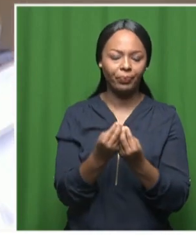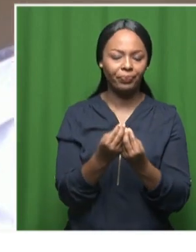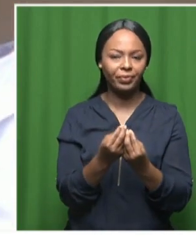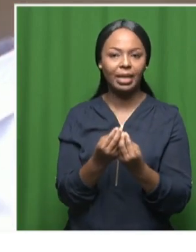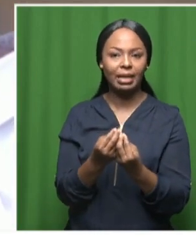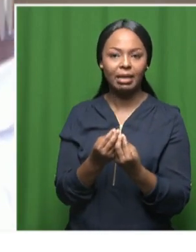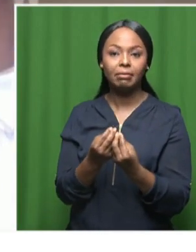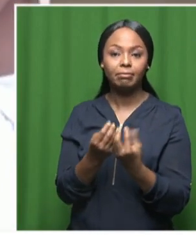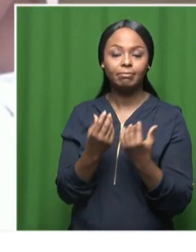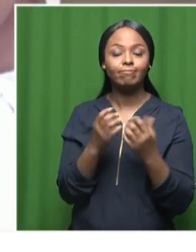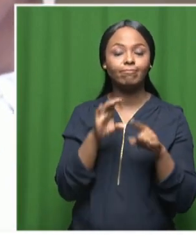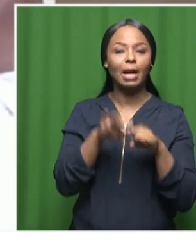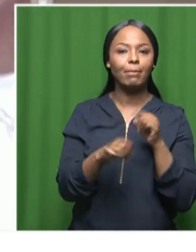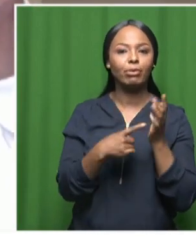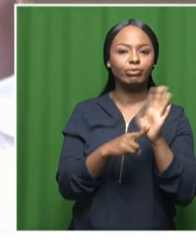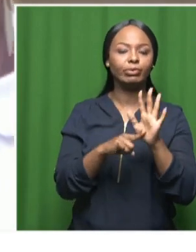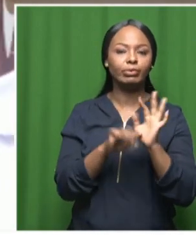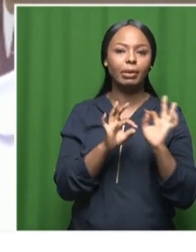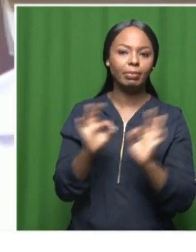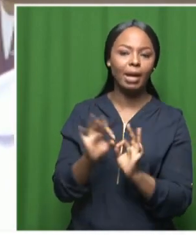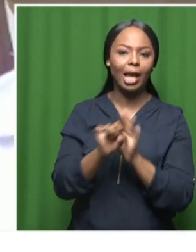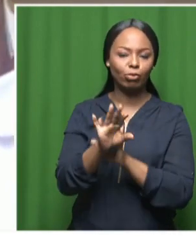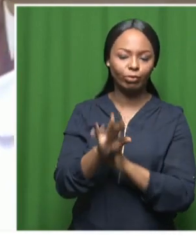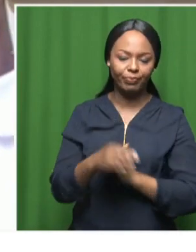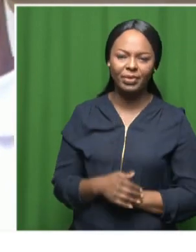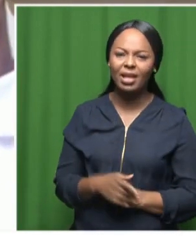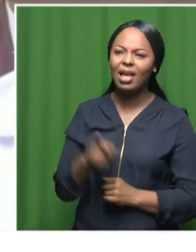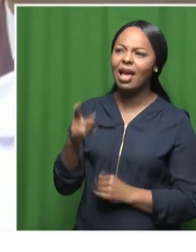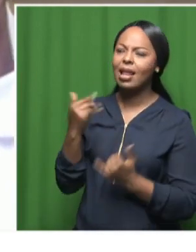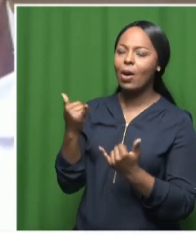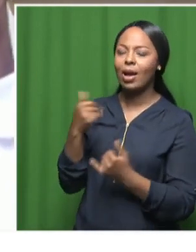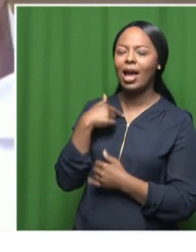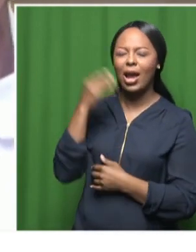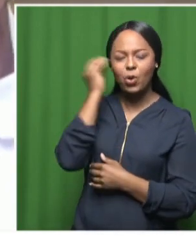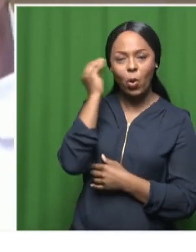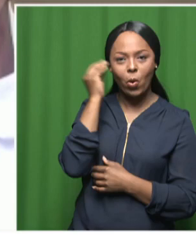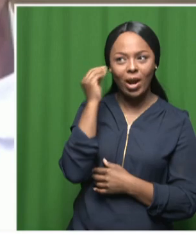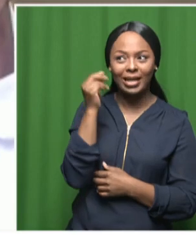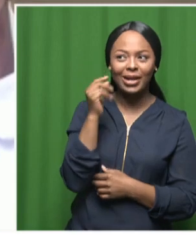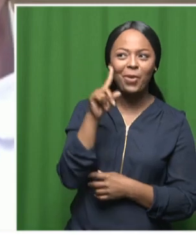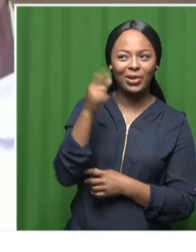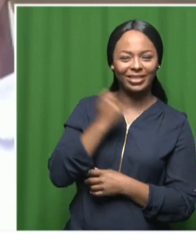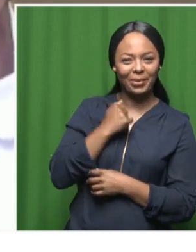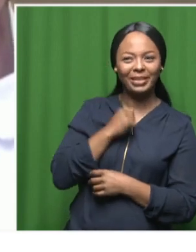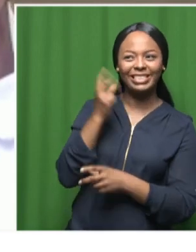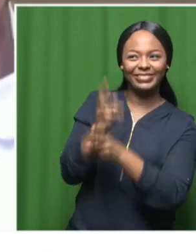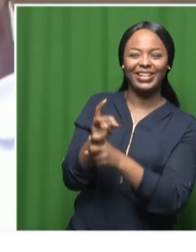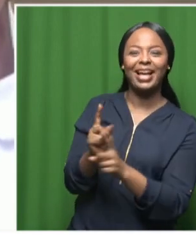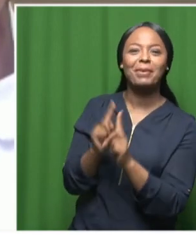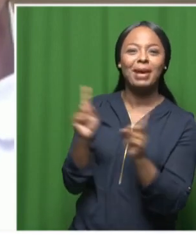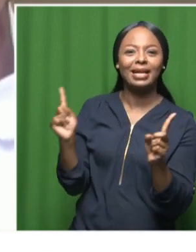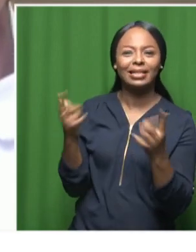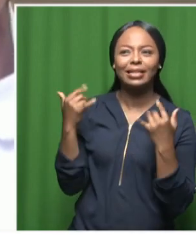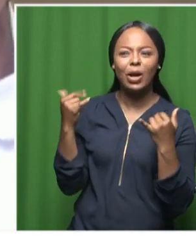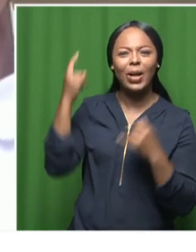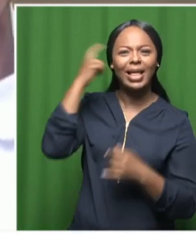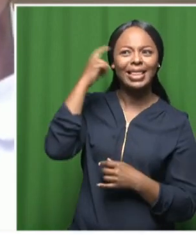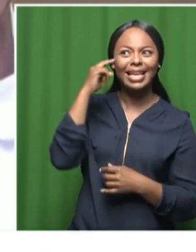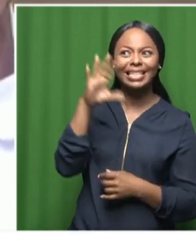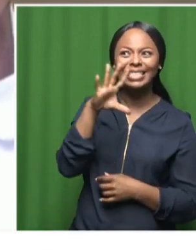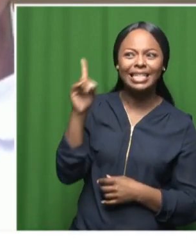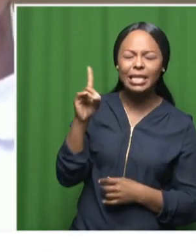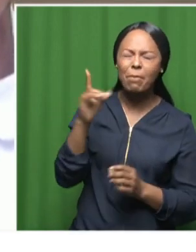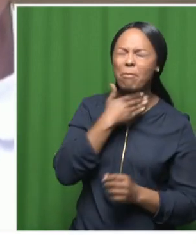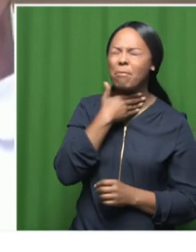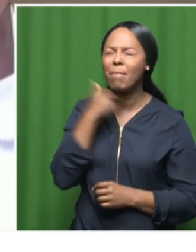conversation. I mean, what album, I know it's a difficult question, but which one stands out for you for